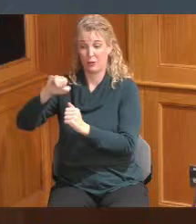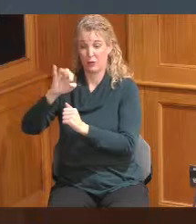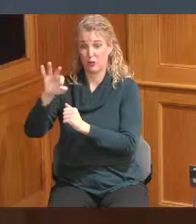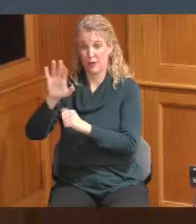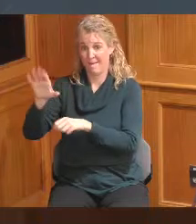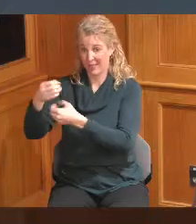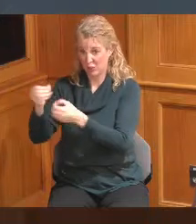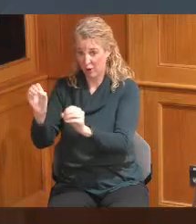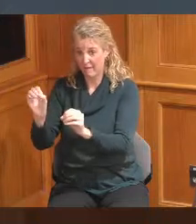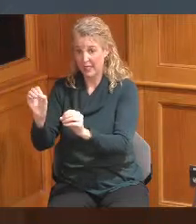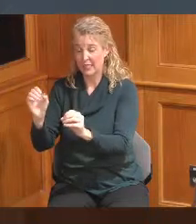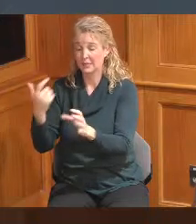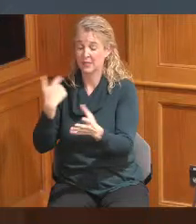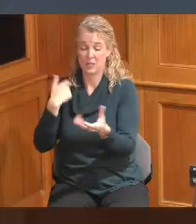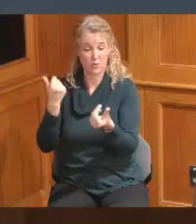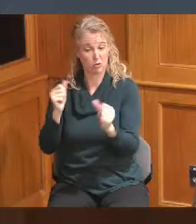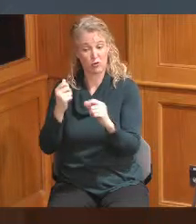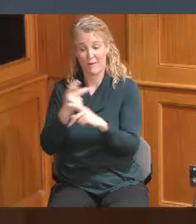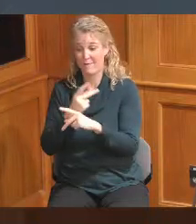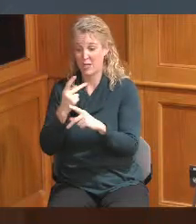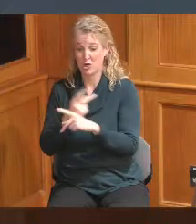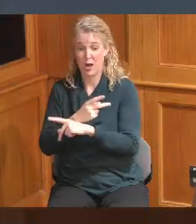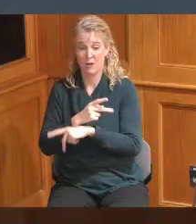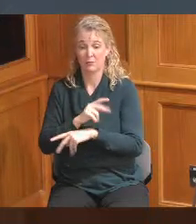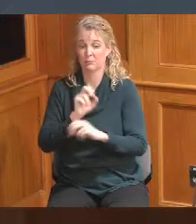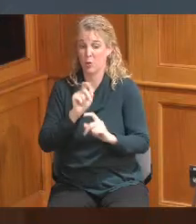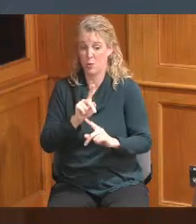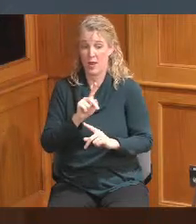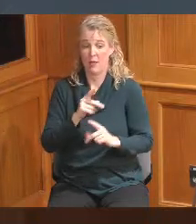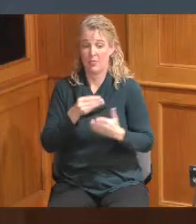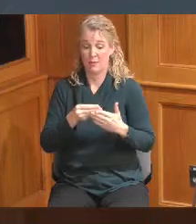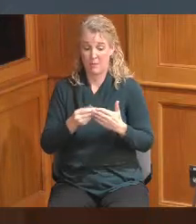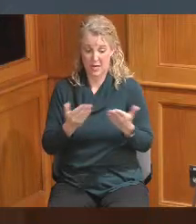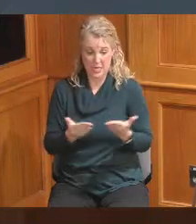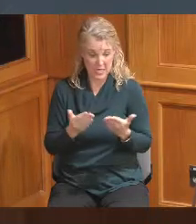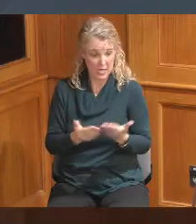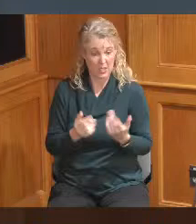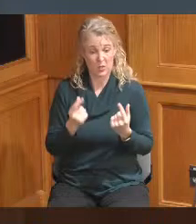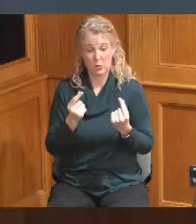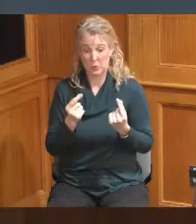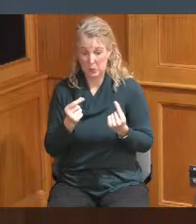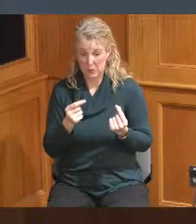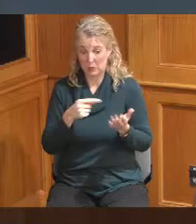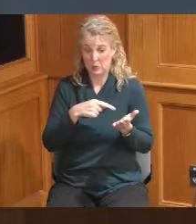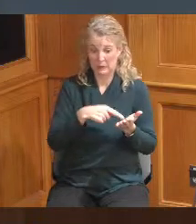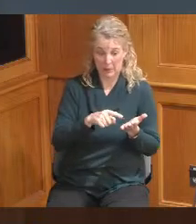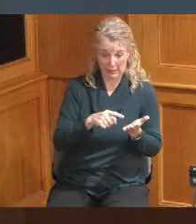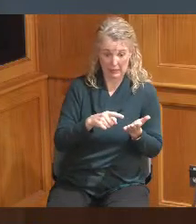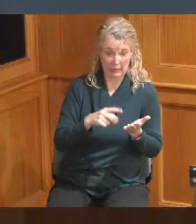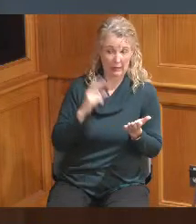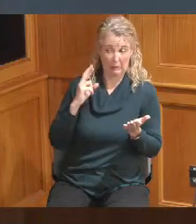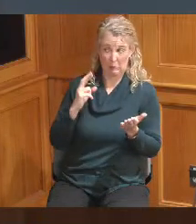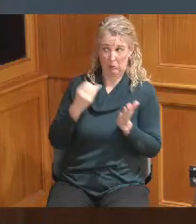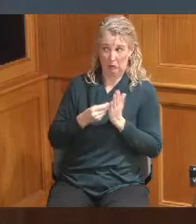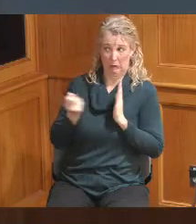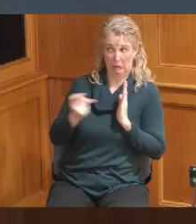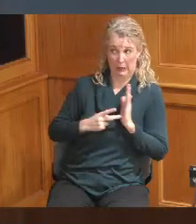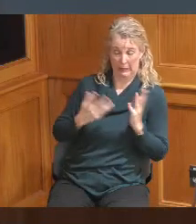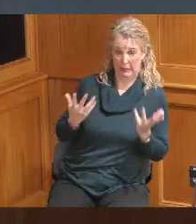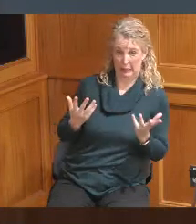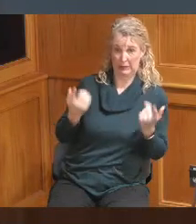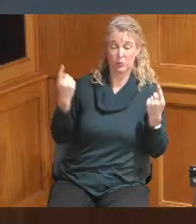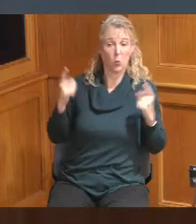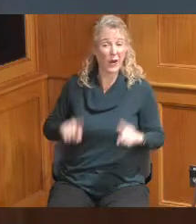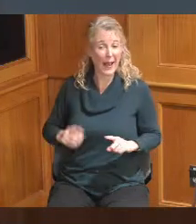it's a reimbursement grant, just analyzing the county's exposure and limiting that as we move forward. Because what